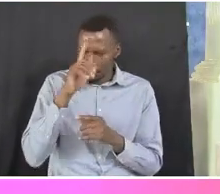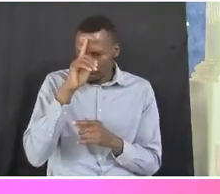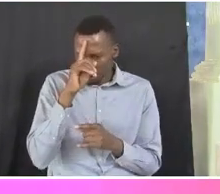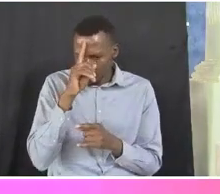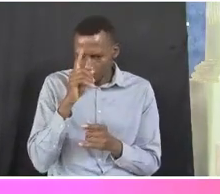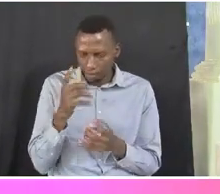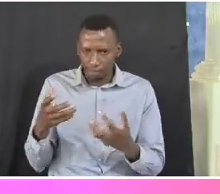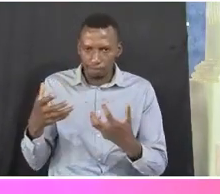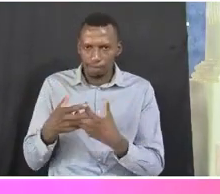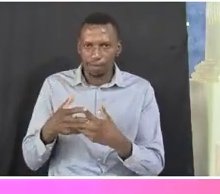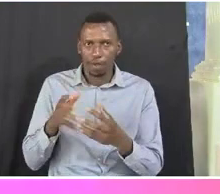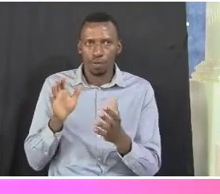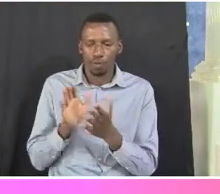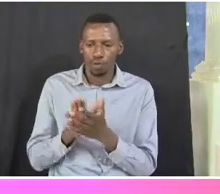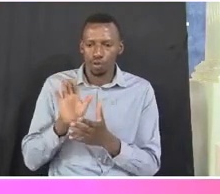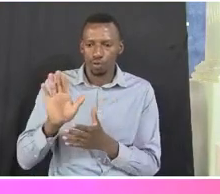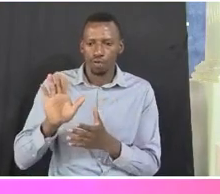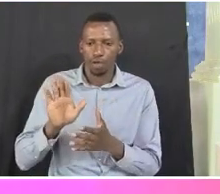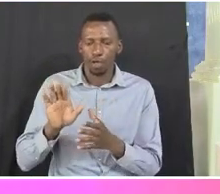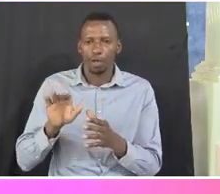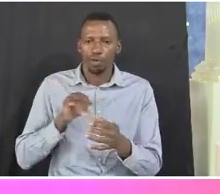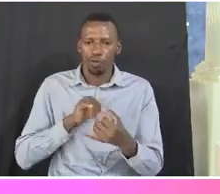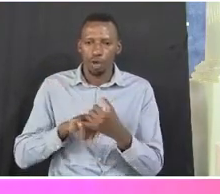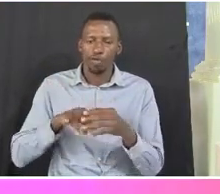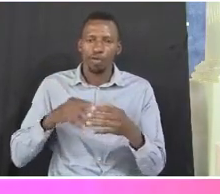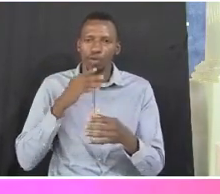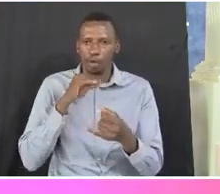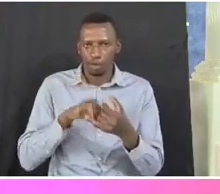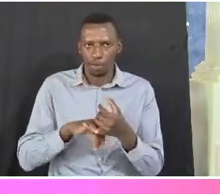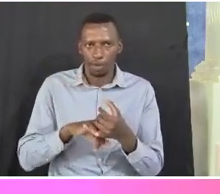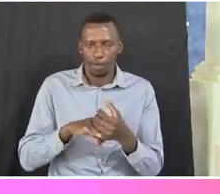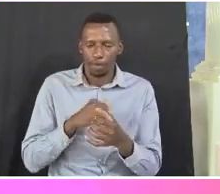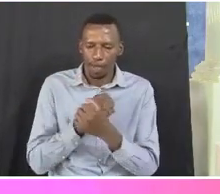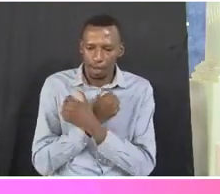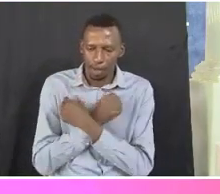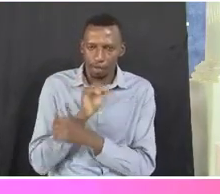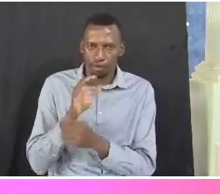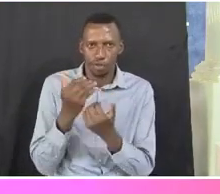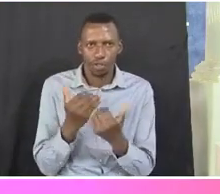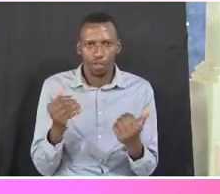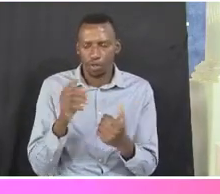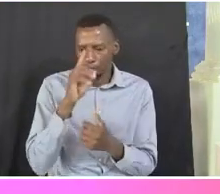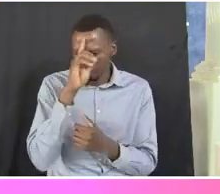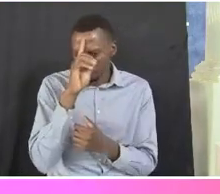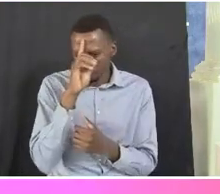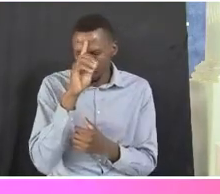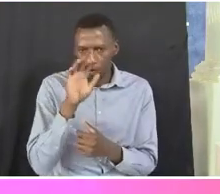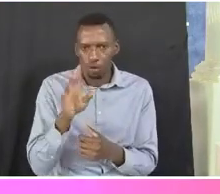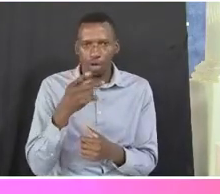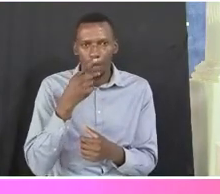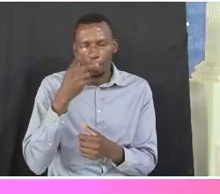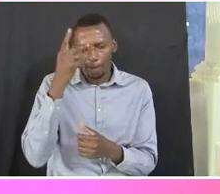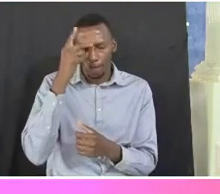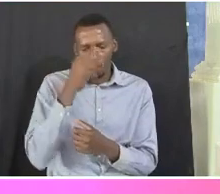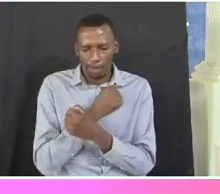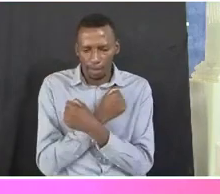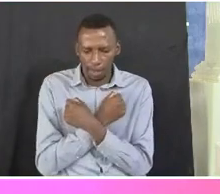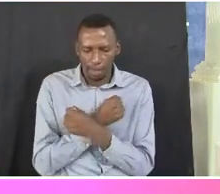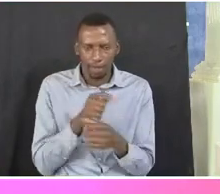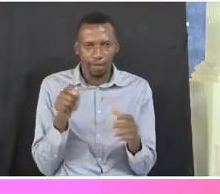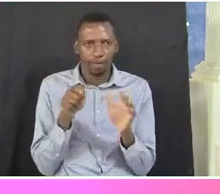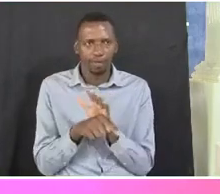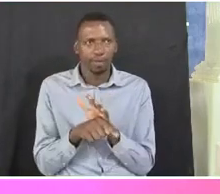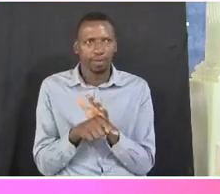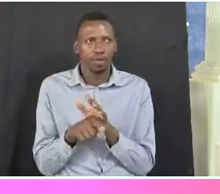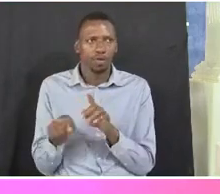working genuinely loving your children. Start working genuinely loving your parents. And genuinely